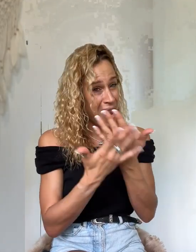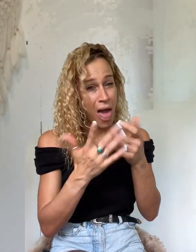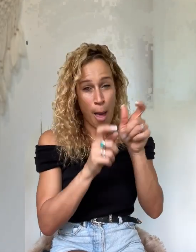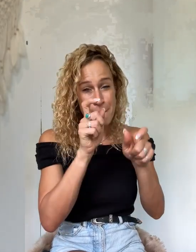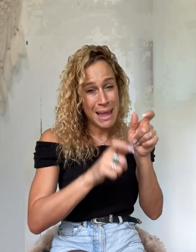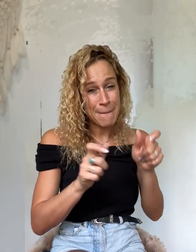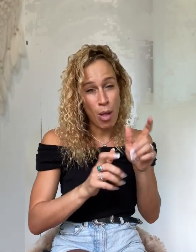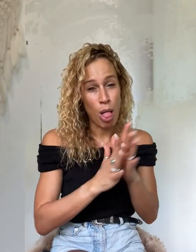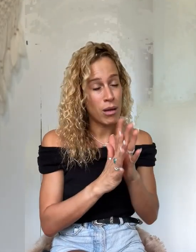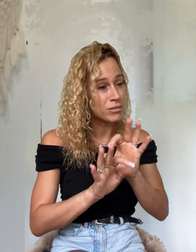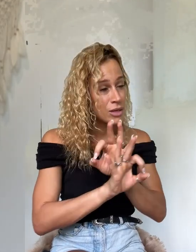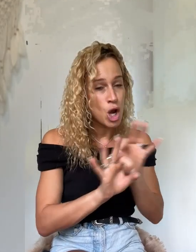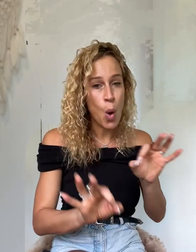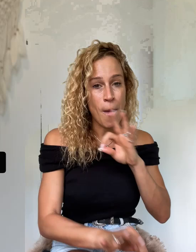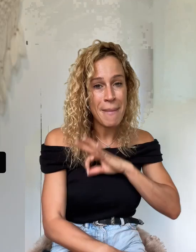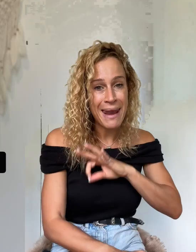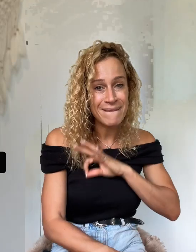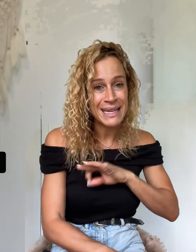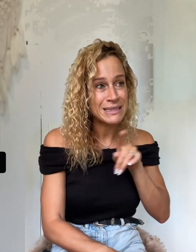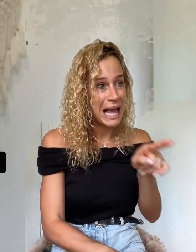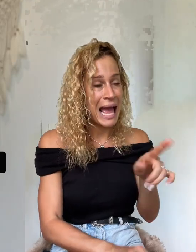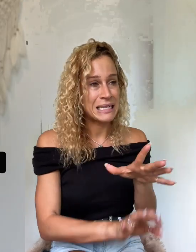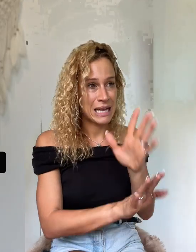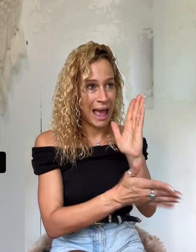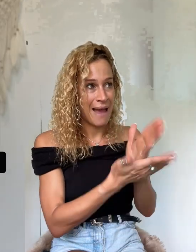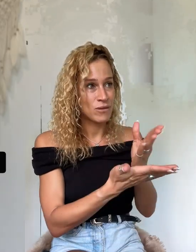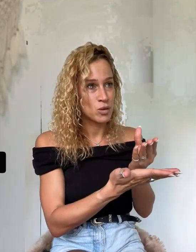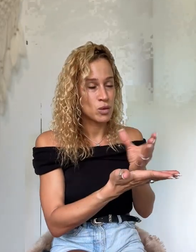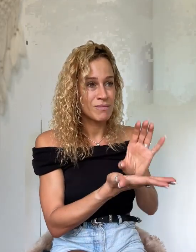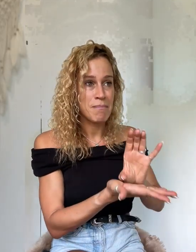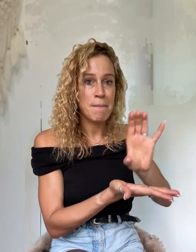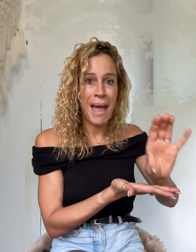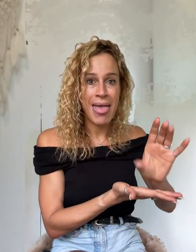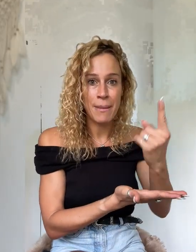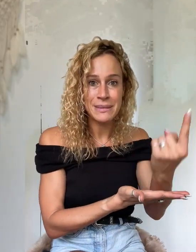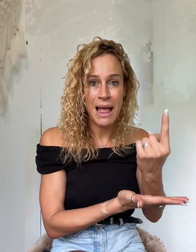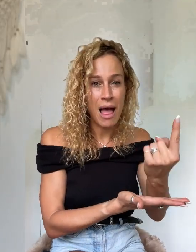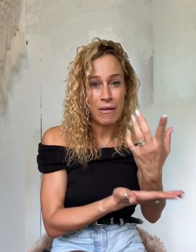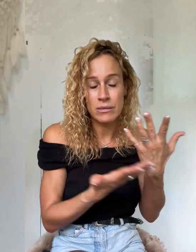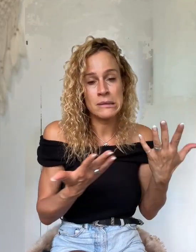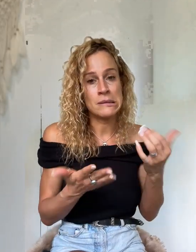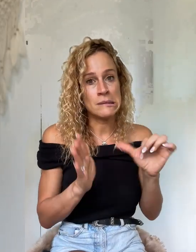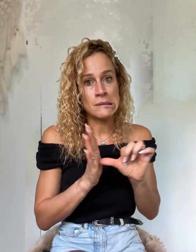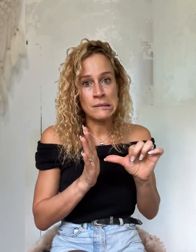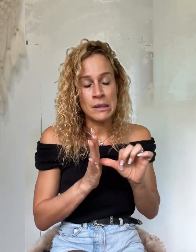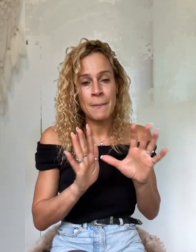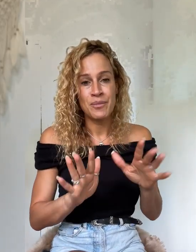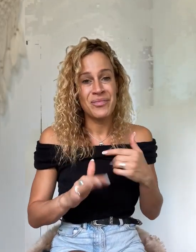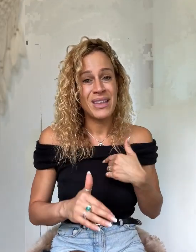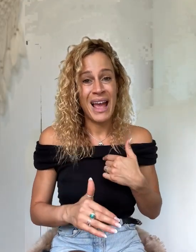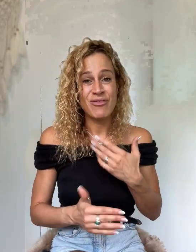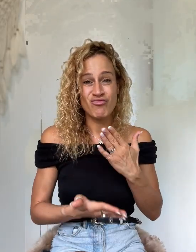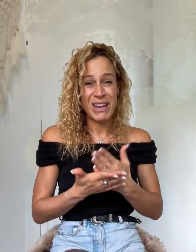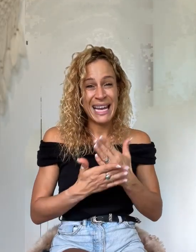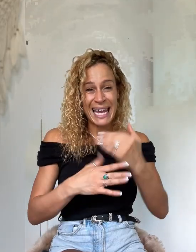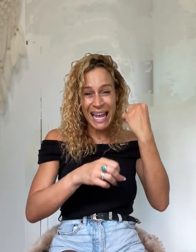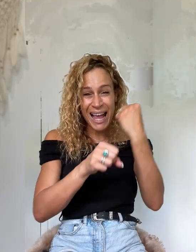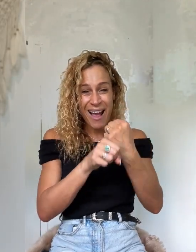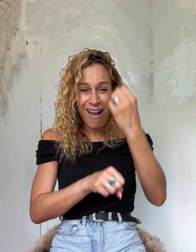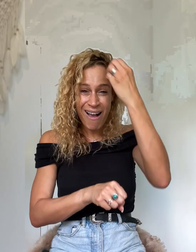fund this kind of qualification themselves. And the government really has got to do something about it because there's not enough of us.